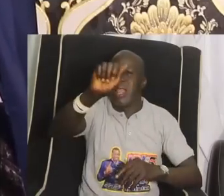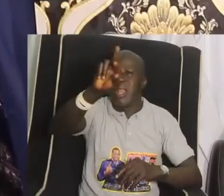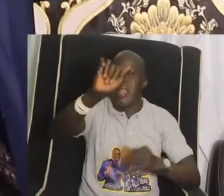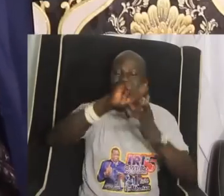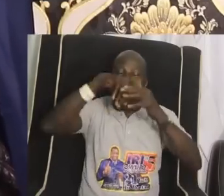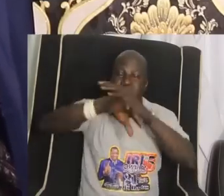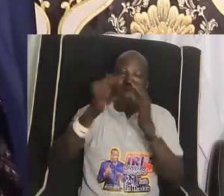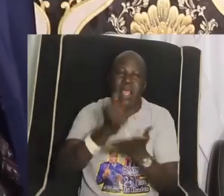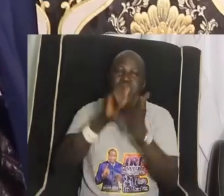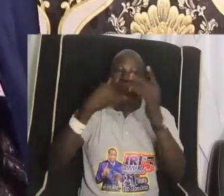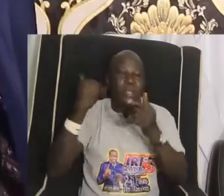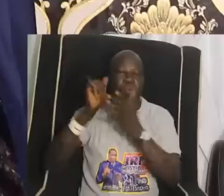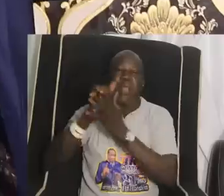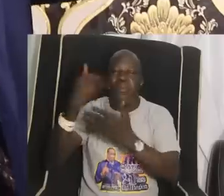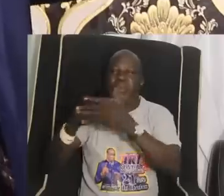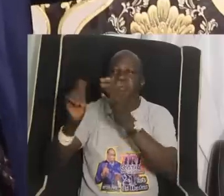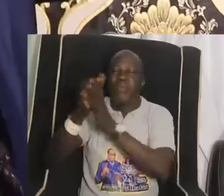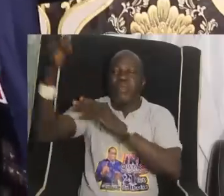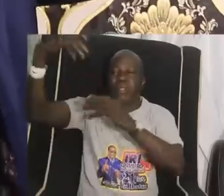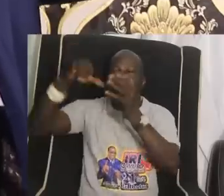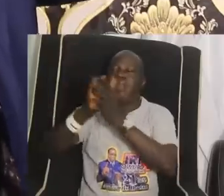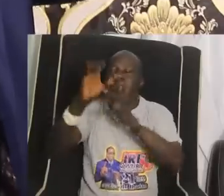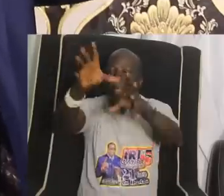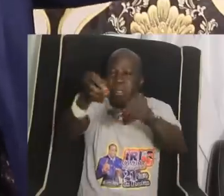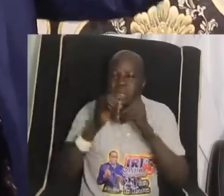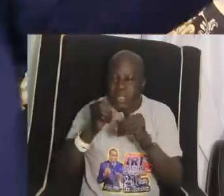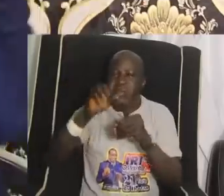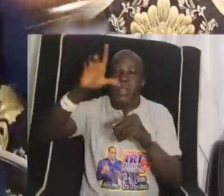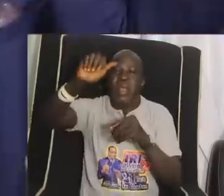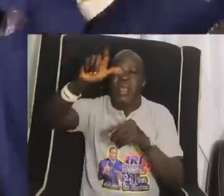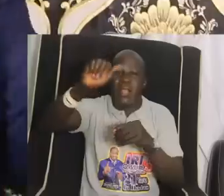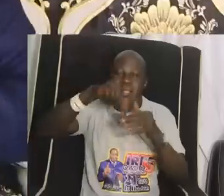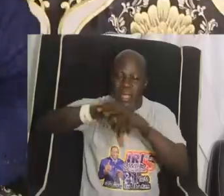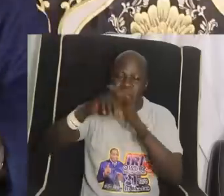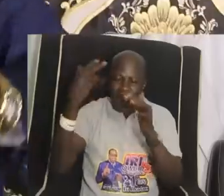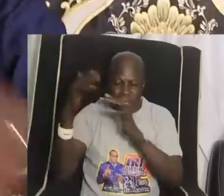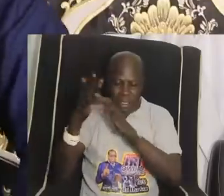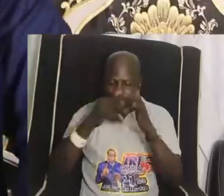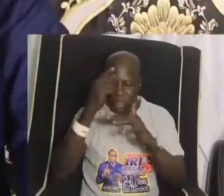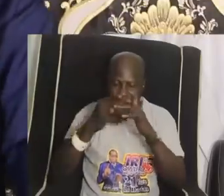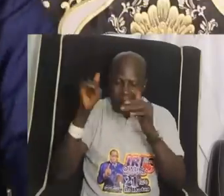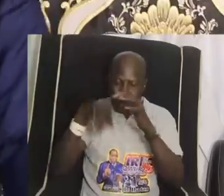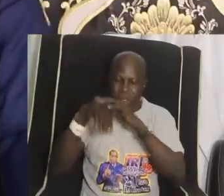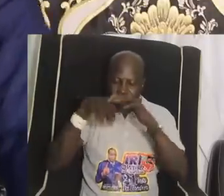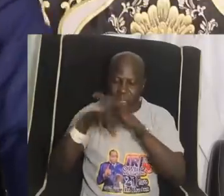dide ko wo to wo je receive lati o ya dua